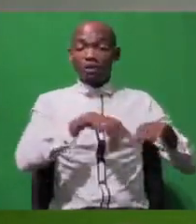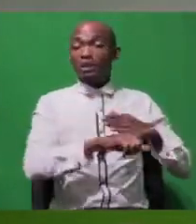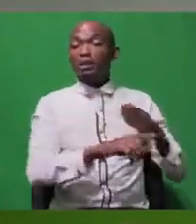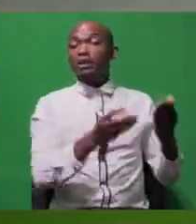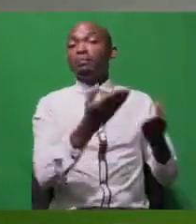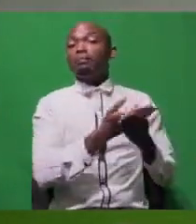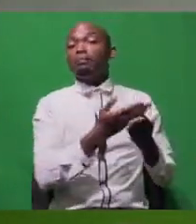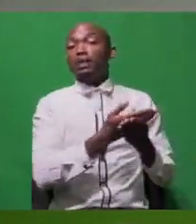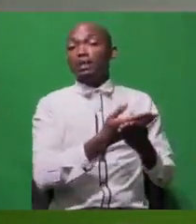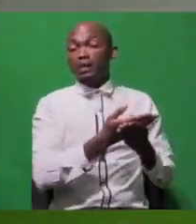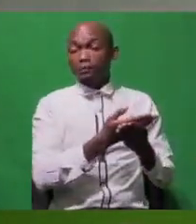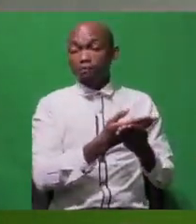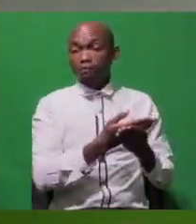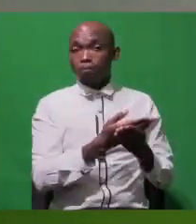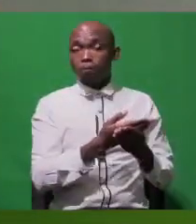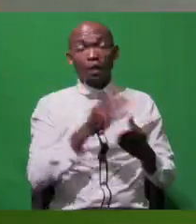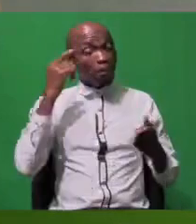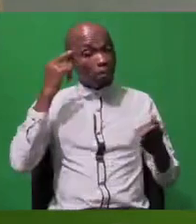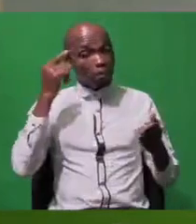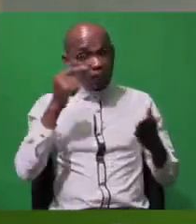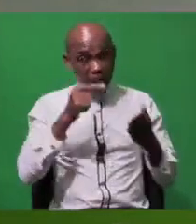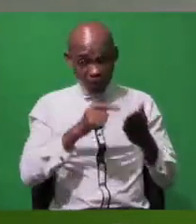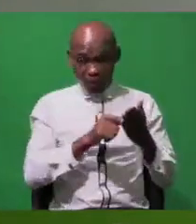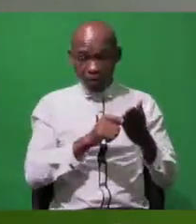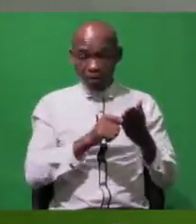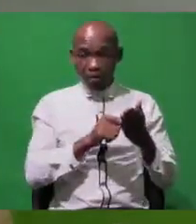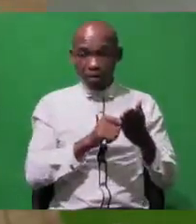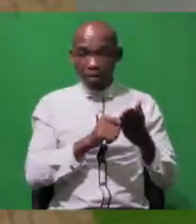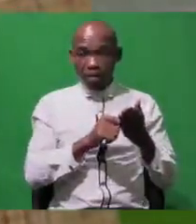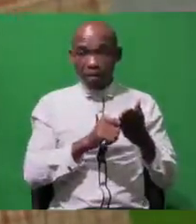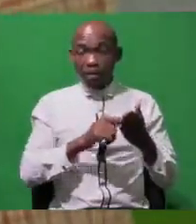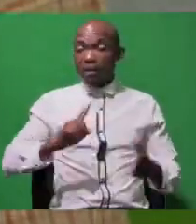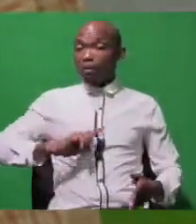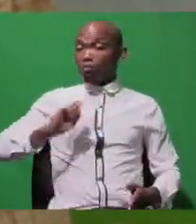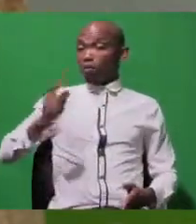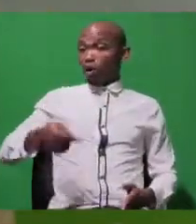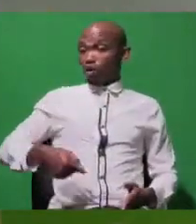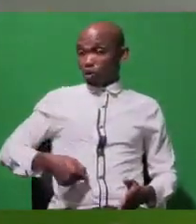bank. Means that the owner,